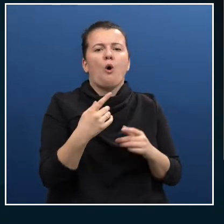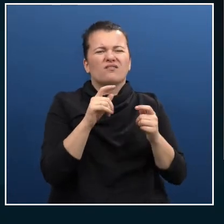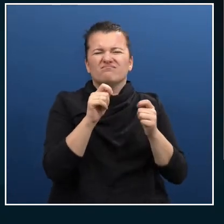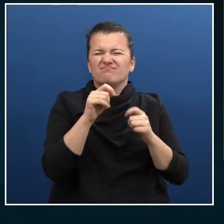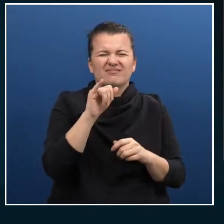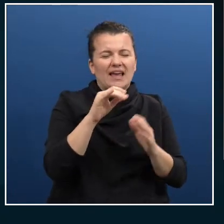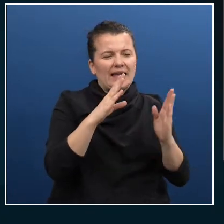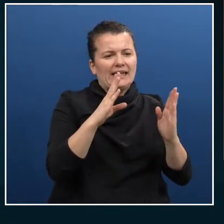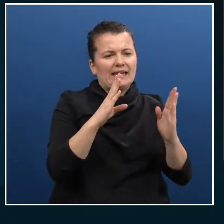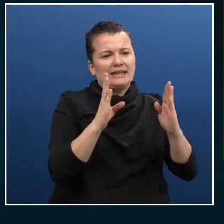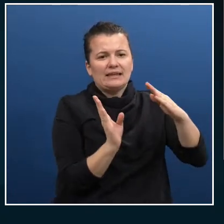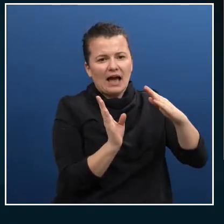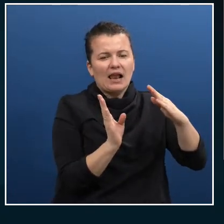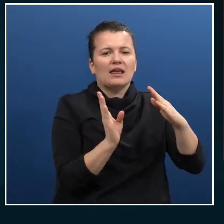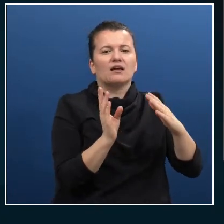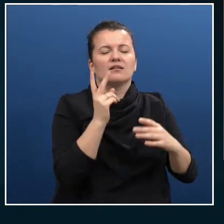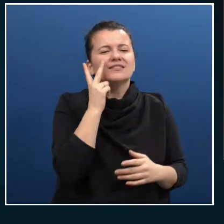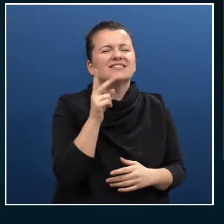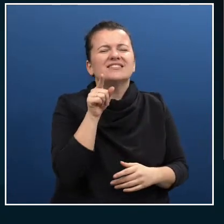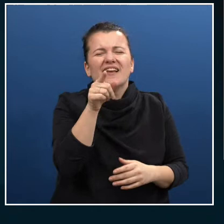So can you do